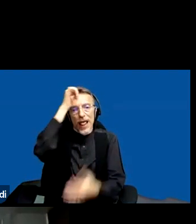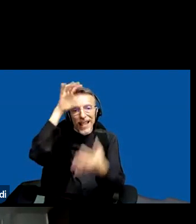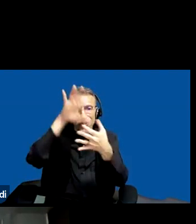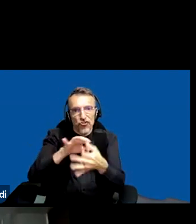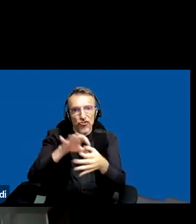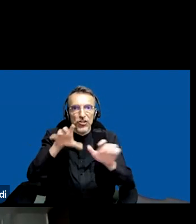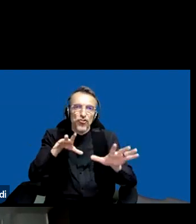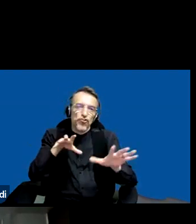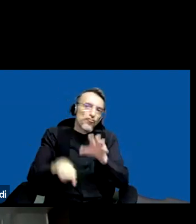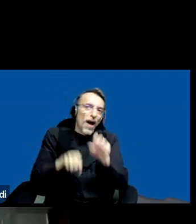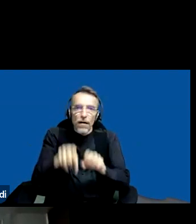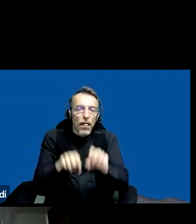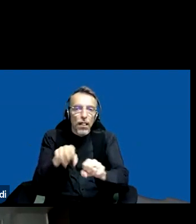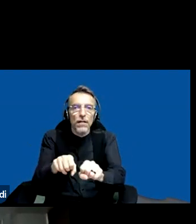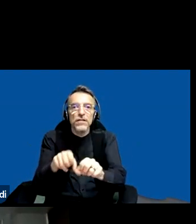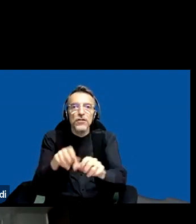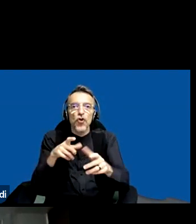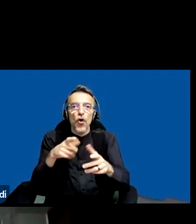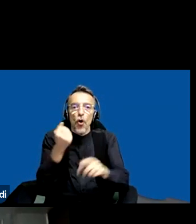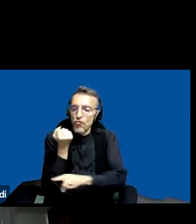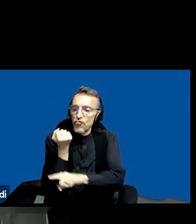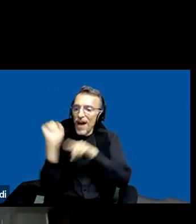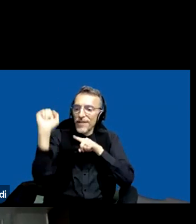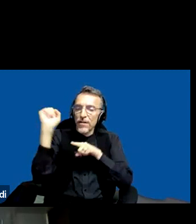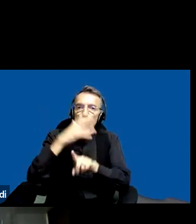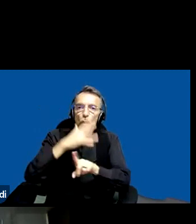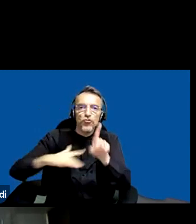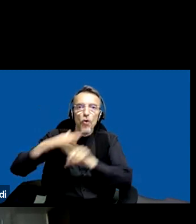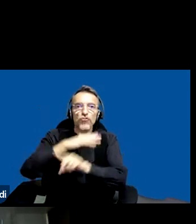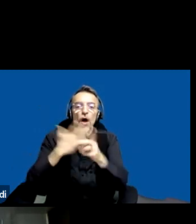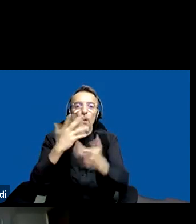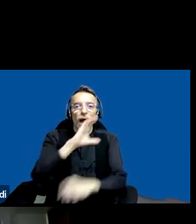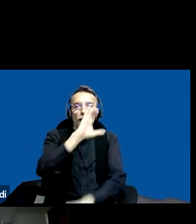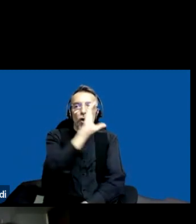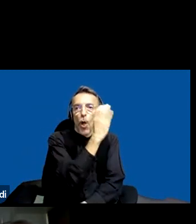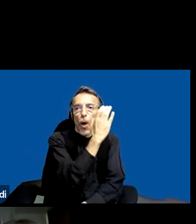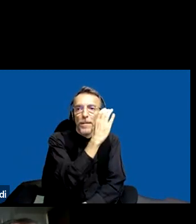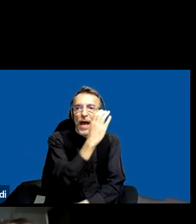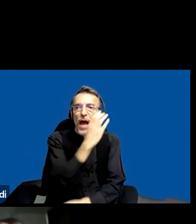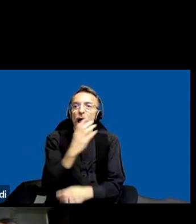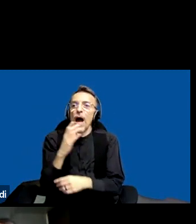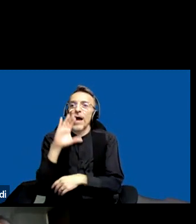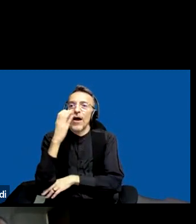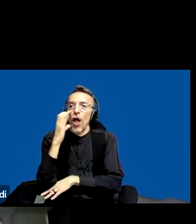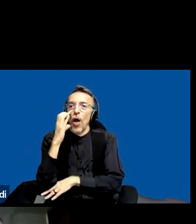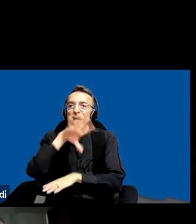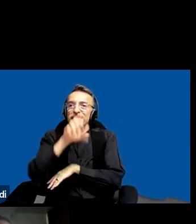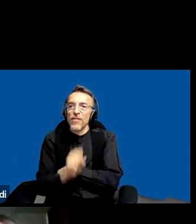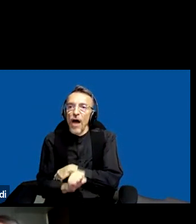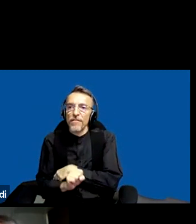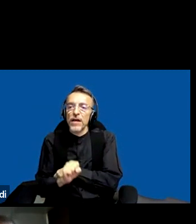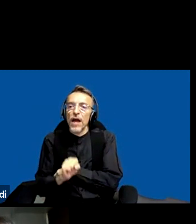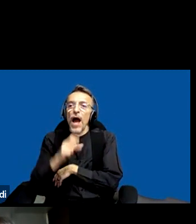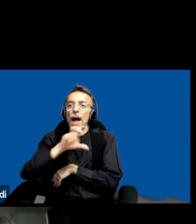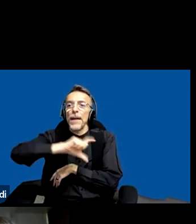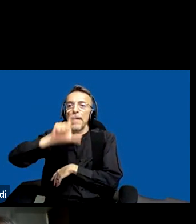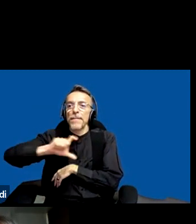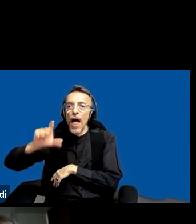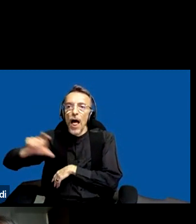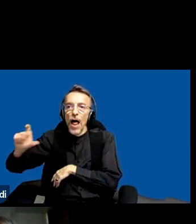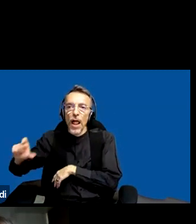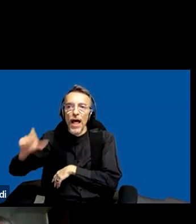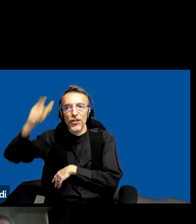with radical social movements in Colombia, South Africa, Nepal, and Turkey, and engaged in a process